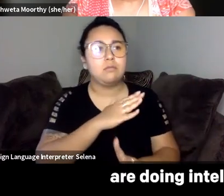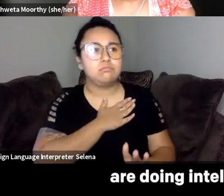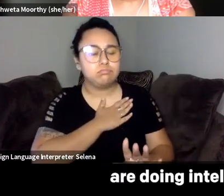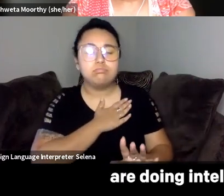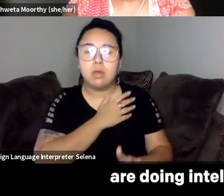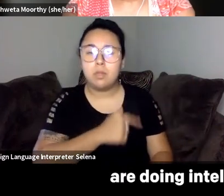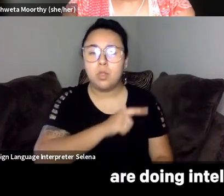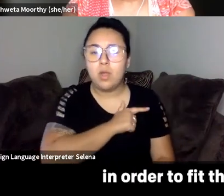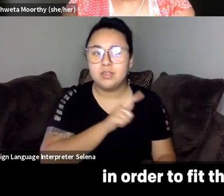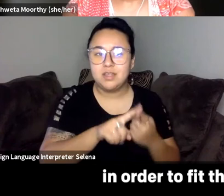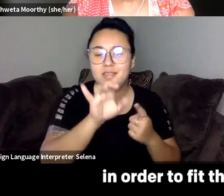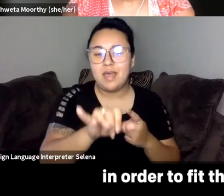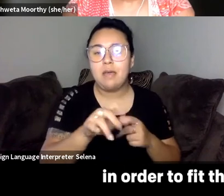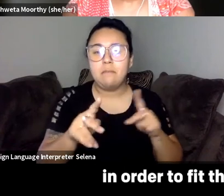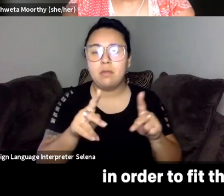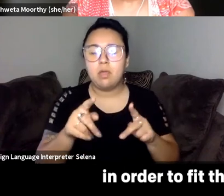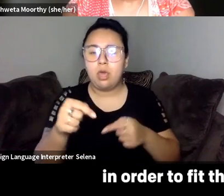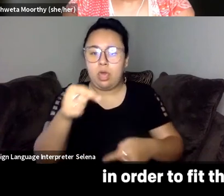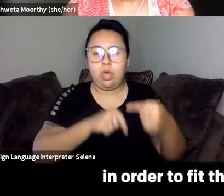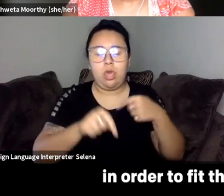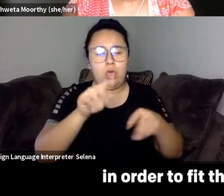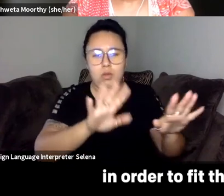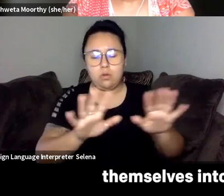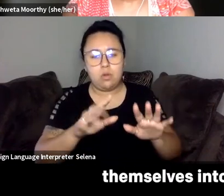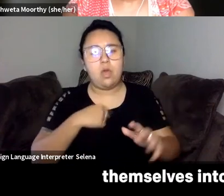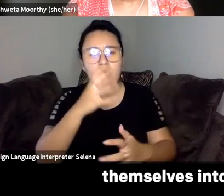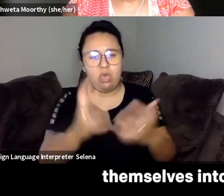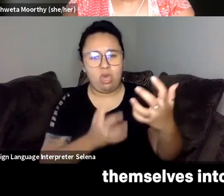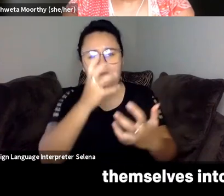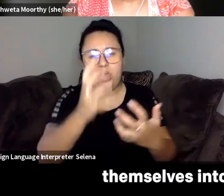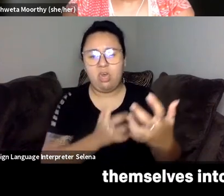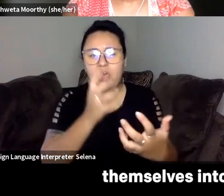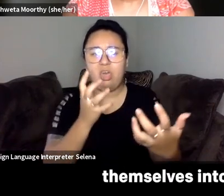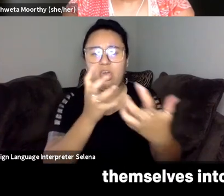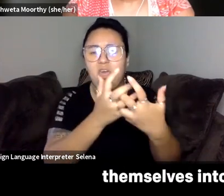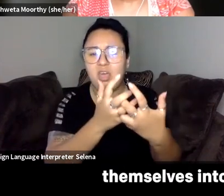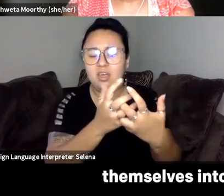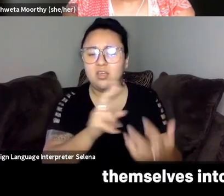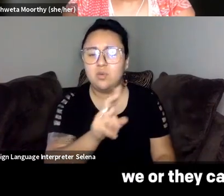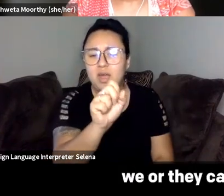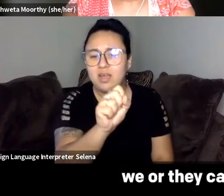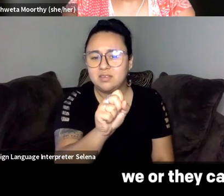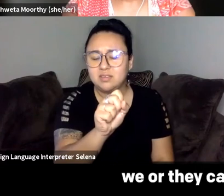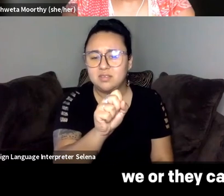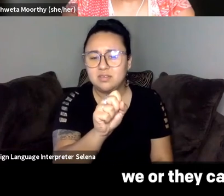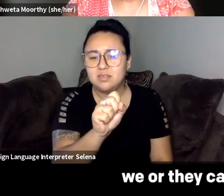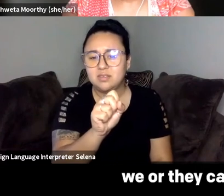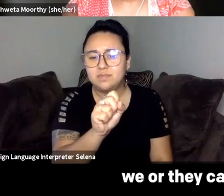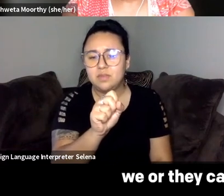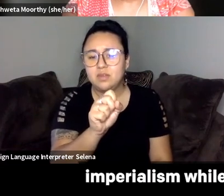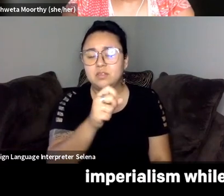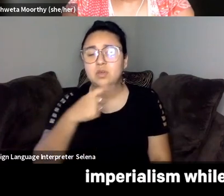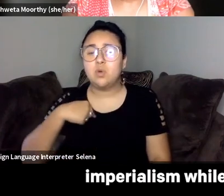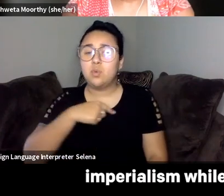intellectual backflips in order to fit them or pretzeling themselves into a shape whereby we or they can